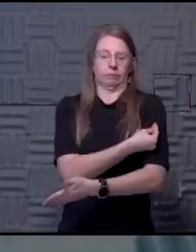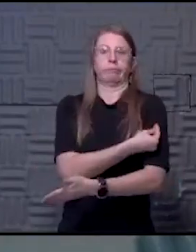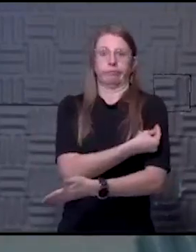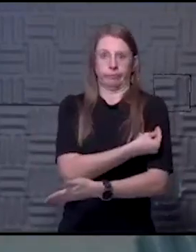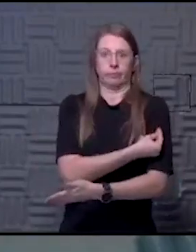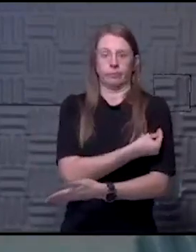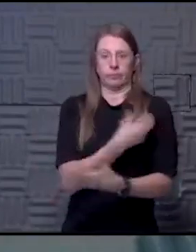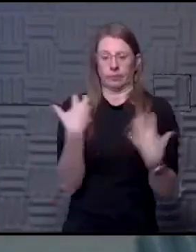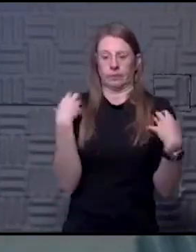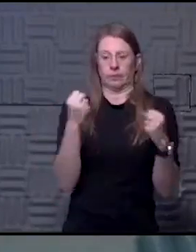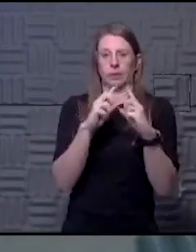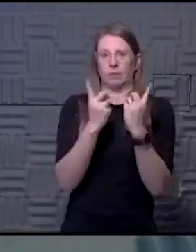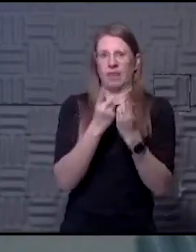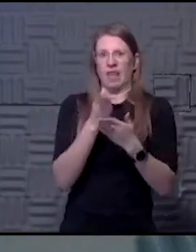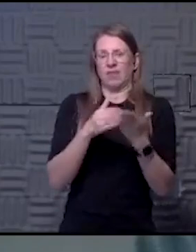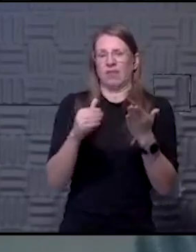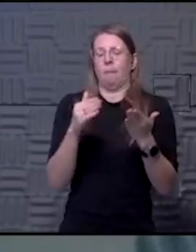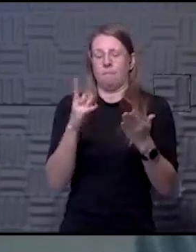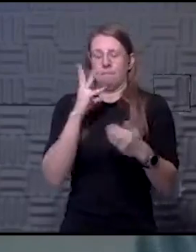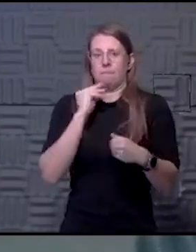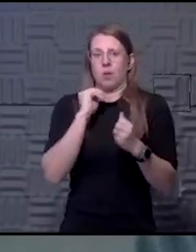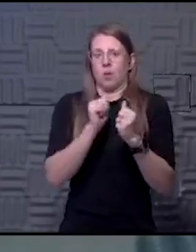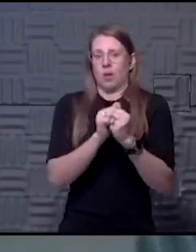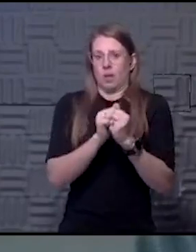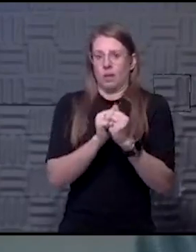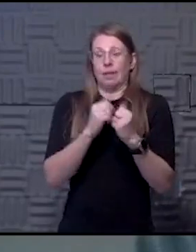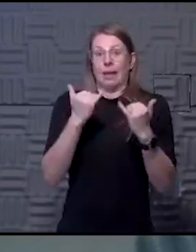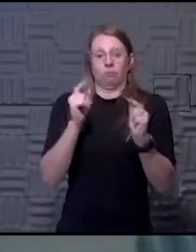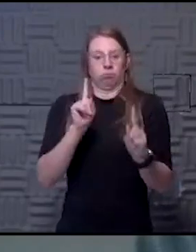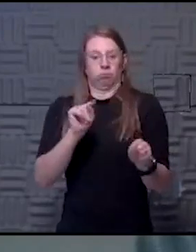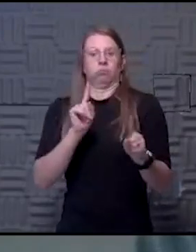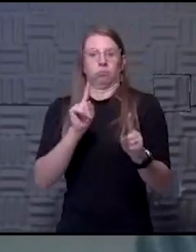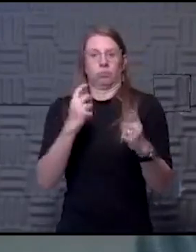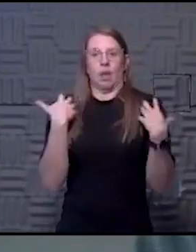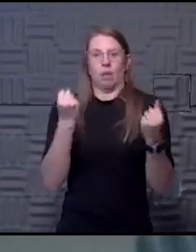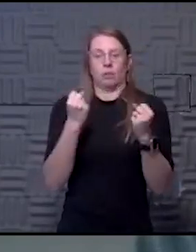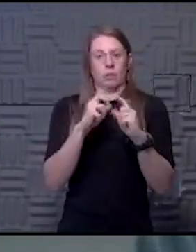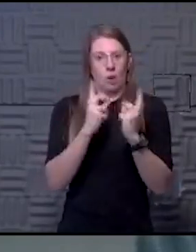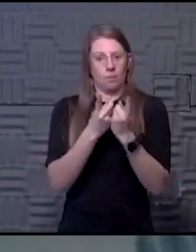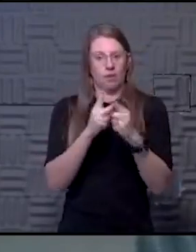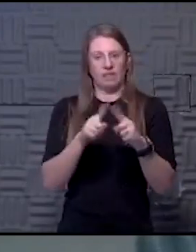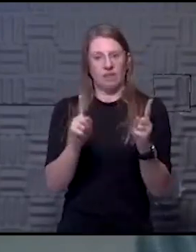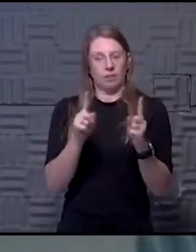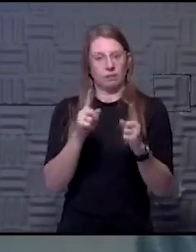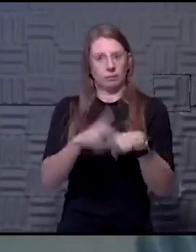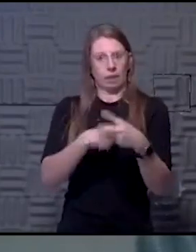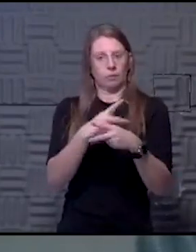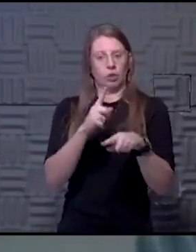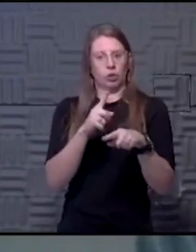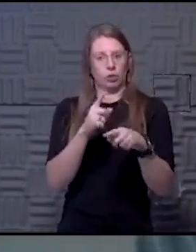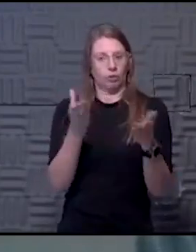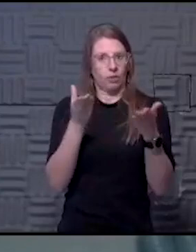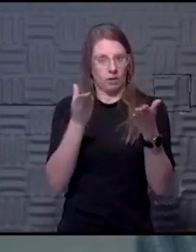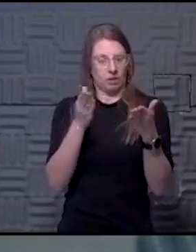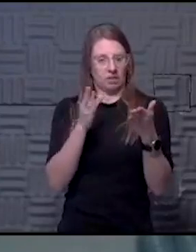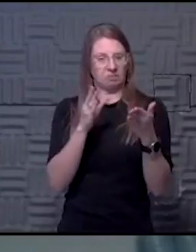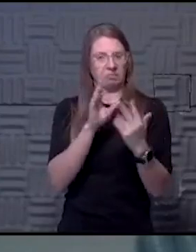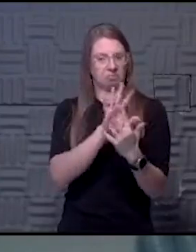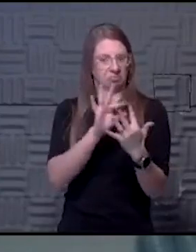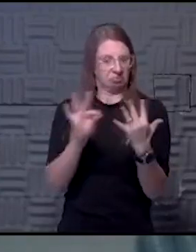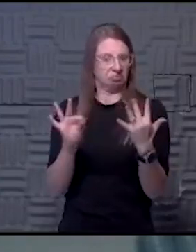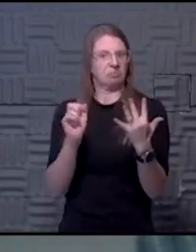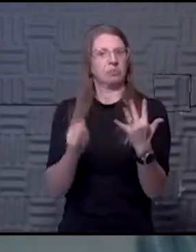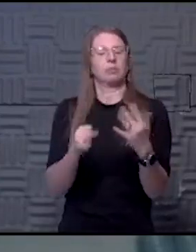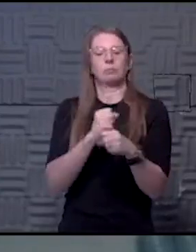that health departments have some experience with, you can go to the health department, you can receive a few different types of services, working to ensure that we